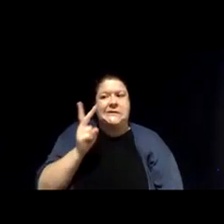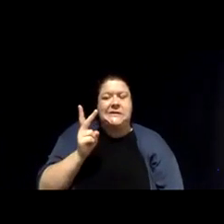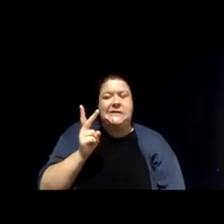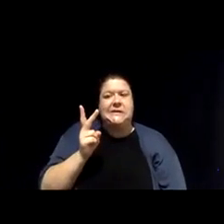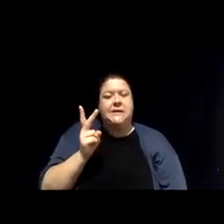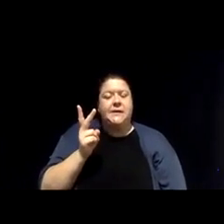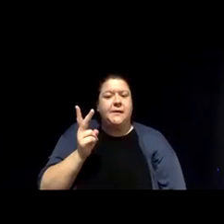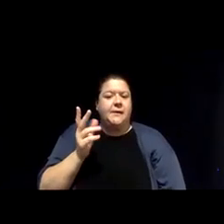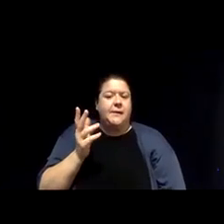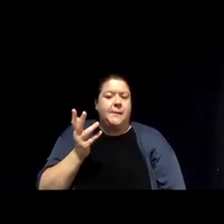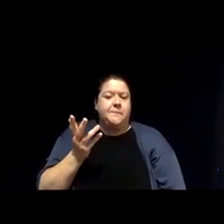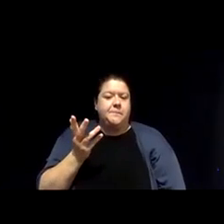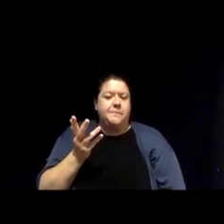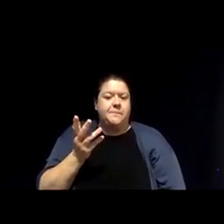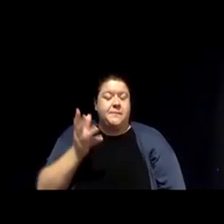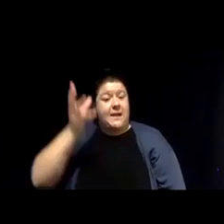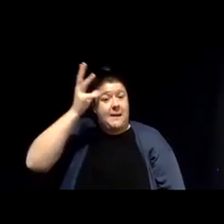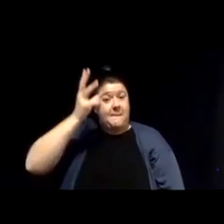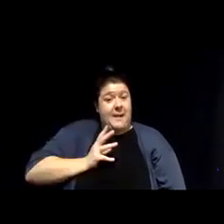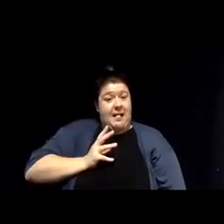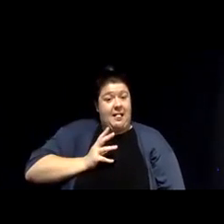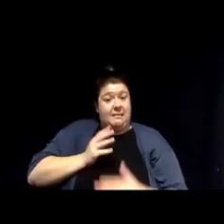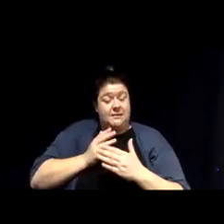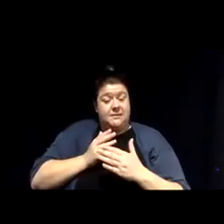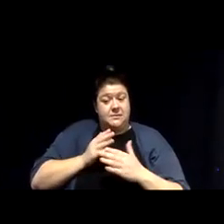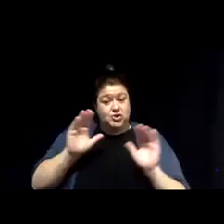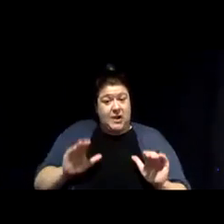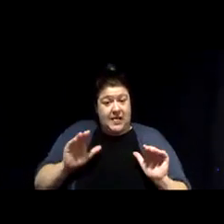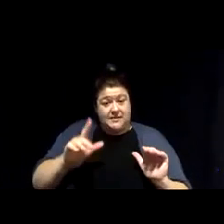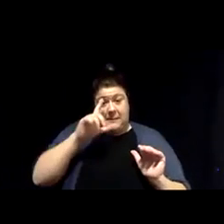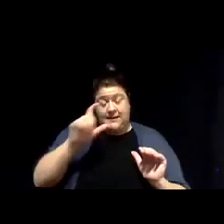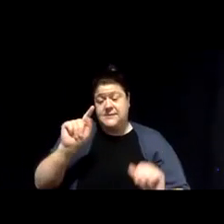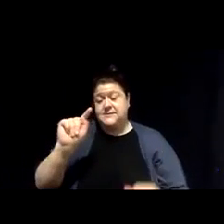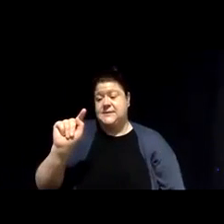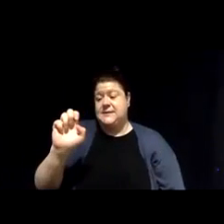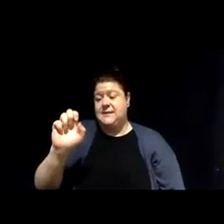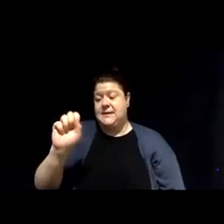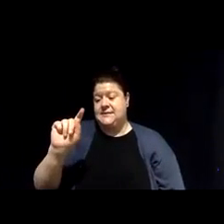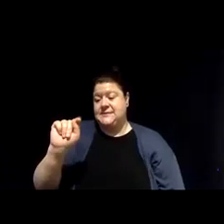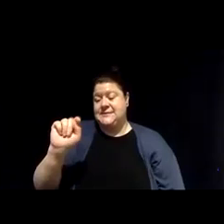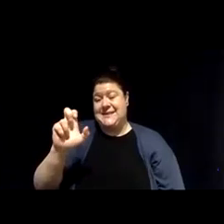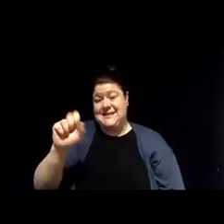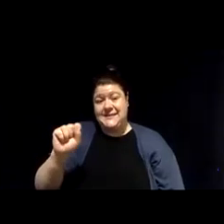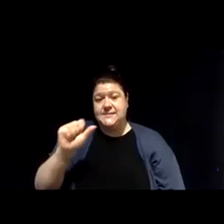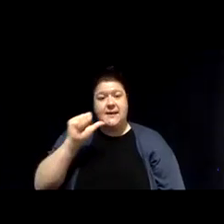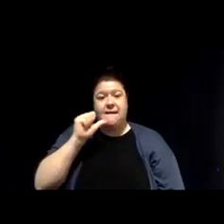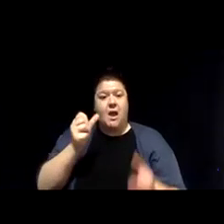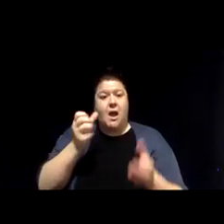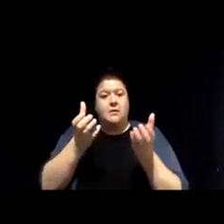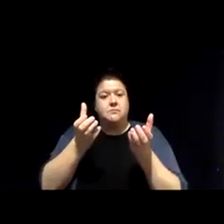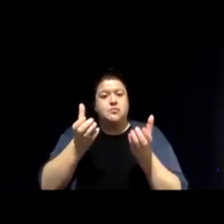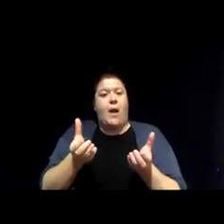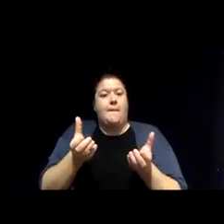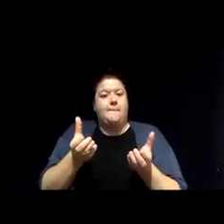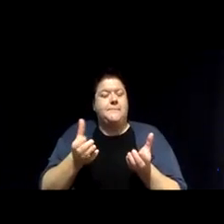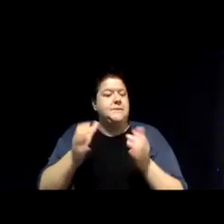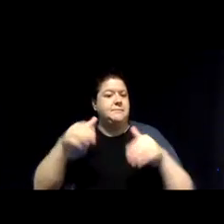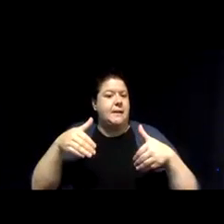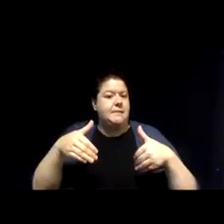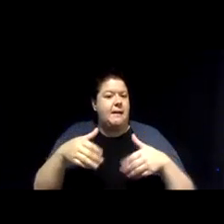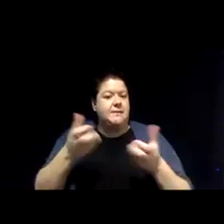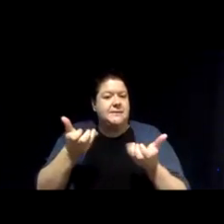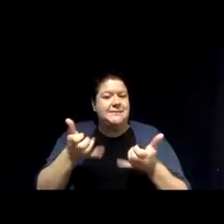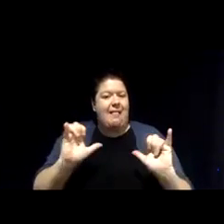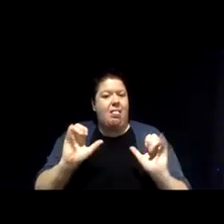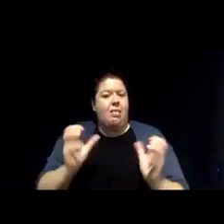a male child because their testicles hasn't dropped yet, right? And if necessary, might have to do refer